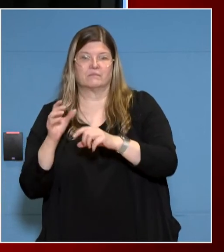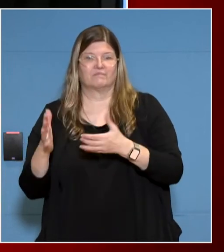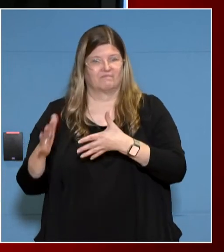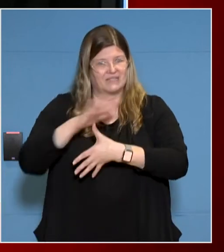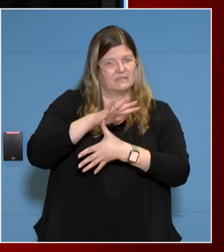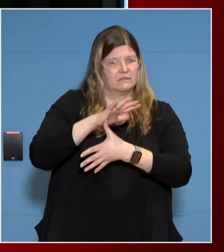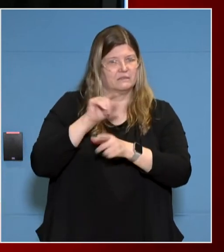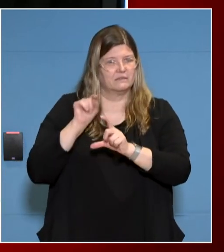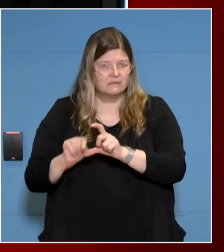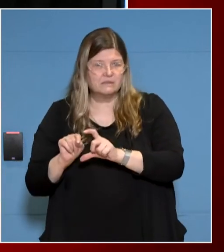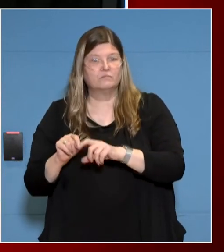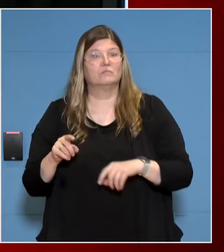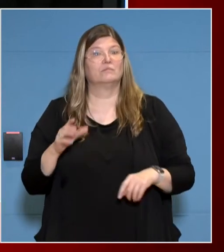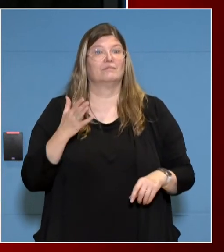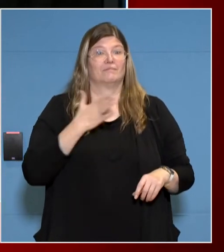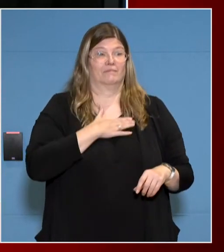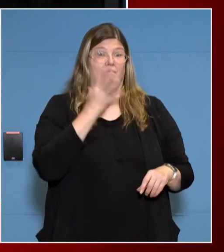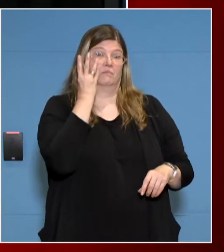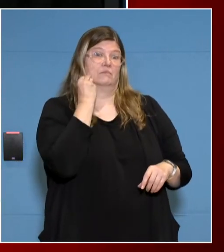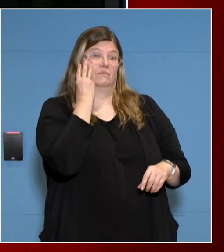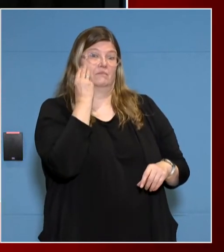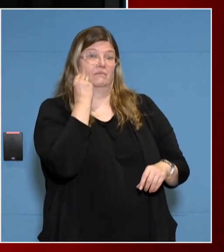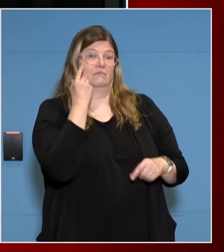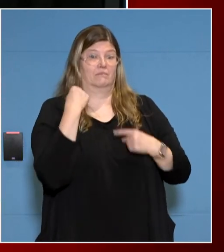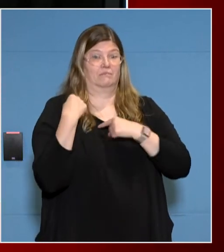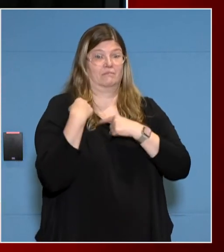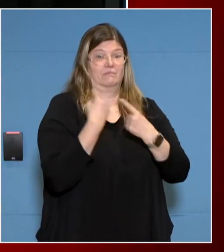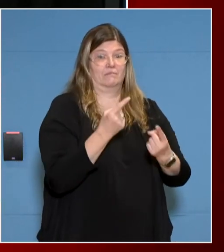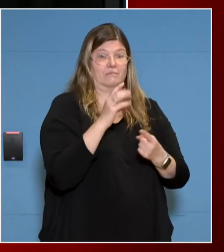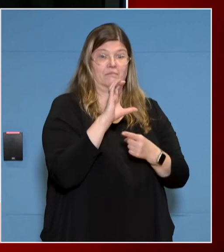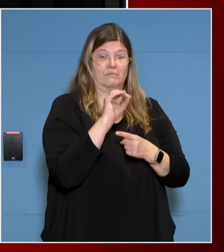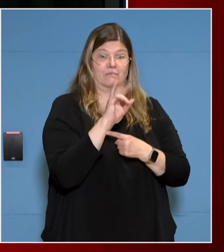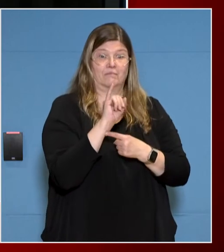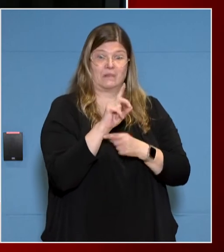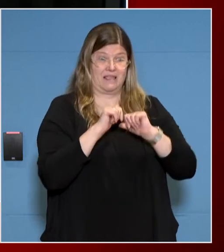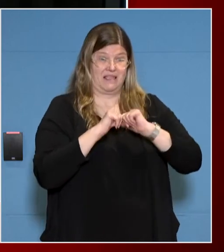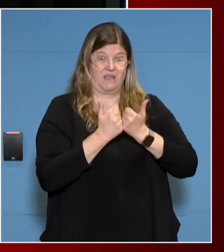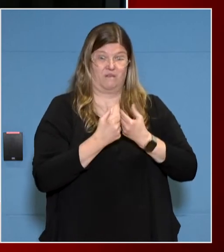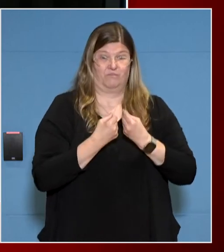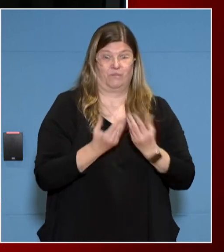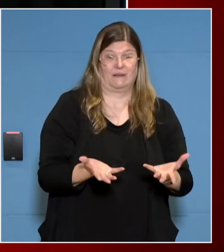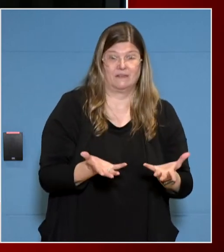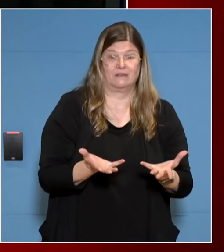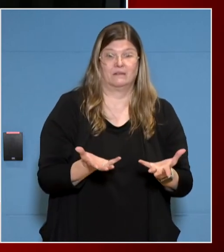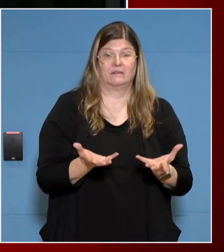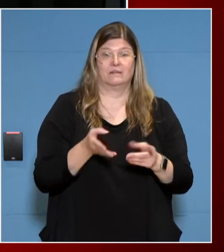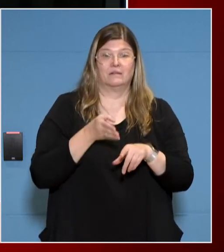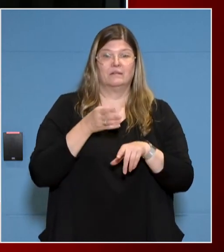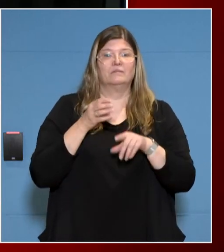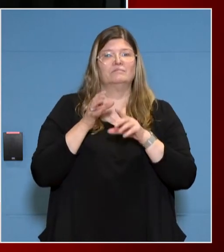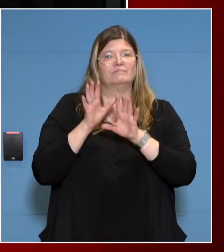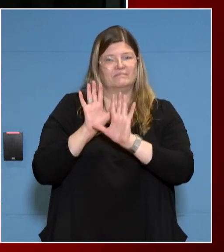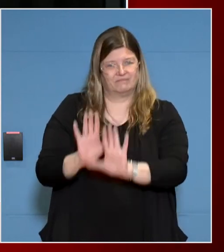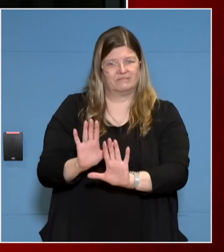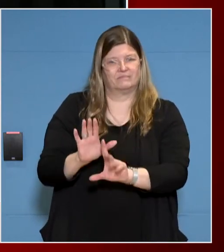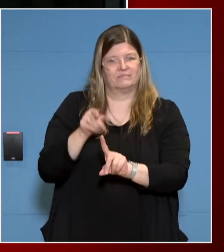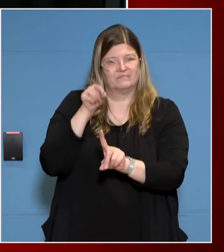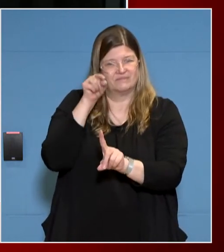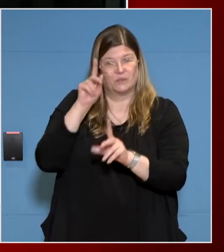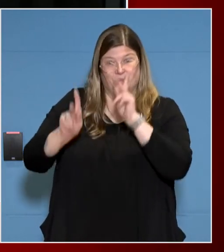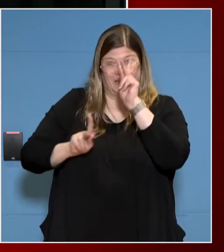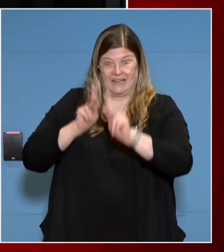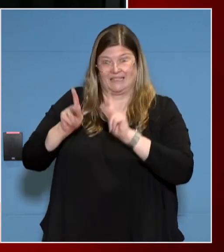making the COVID vaccine available. So, for example, if you're from, say, Ward 3 and they're all taken up